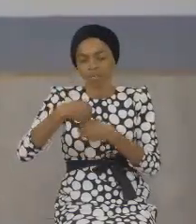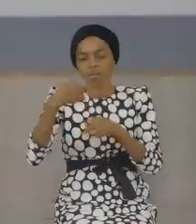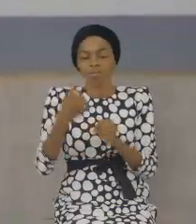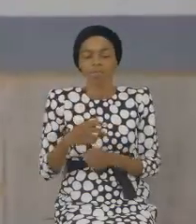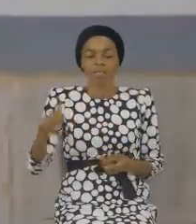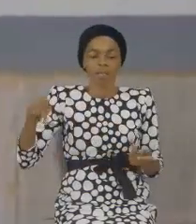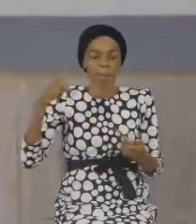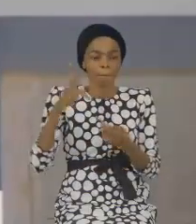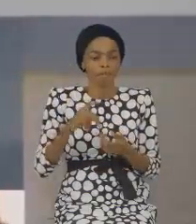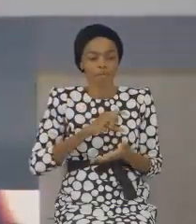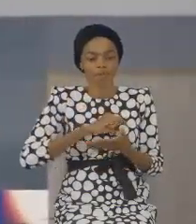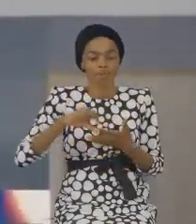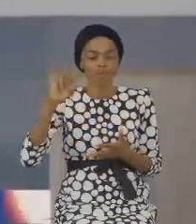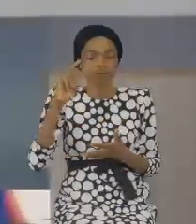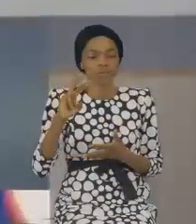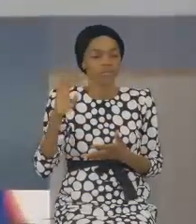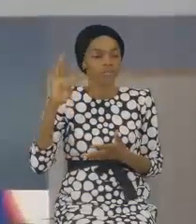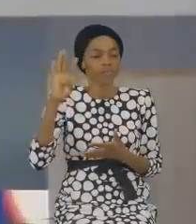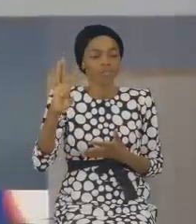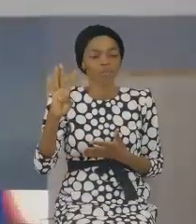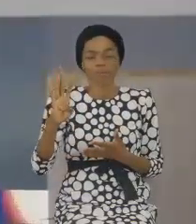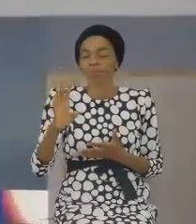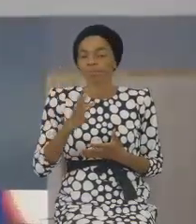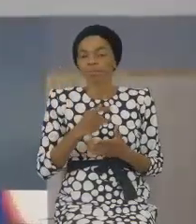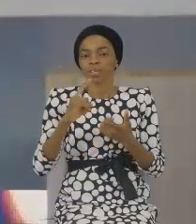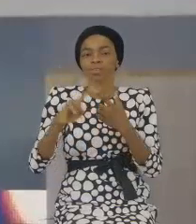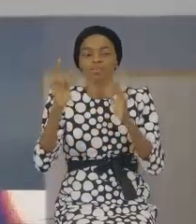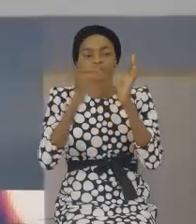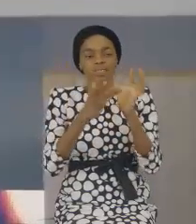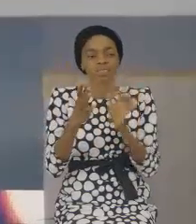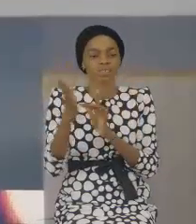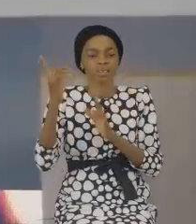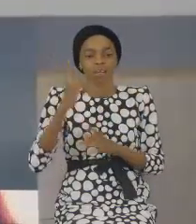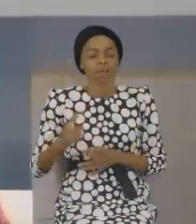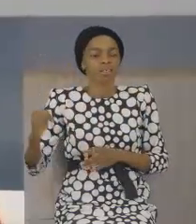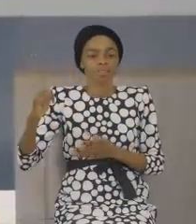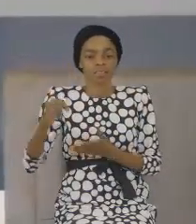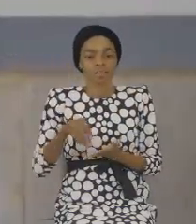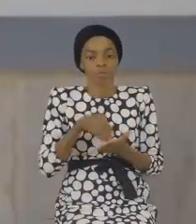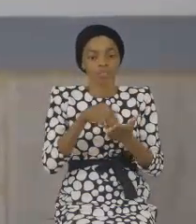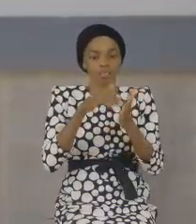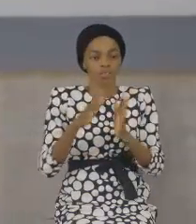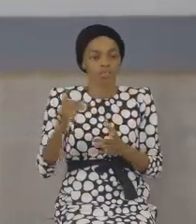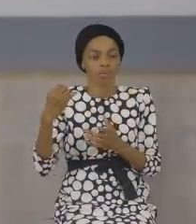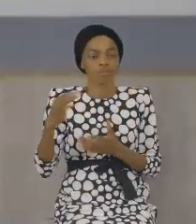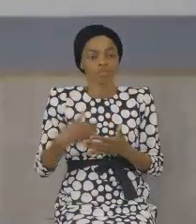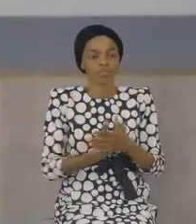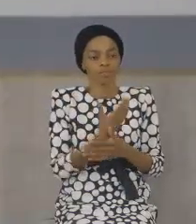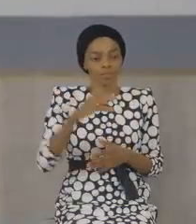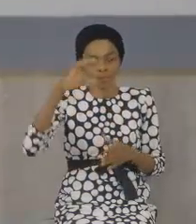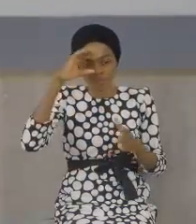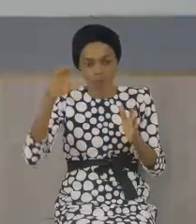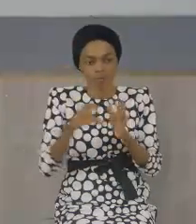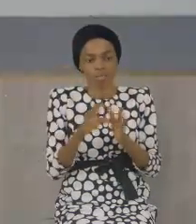perfect. In verse 24, it says, and to Jesus the mediator of the new covenant, and to the blood